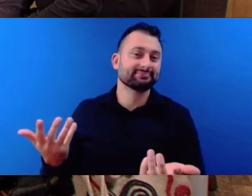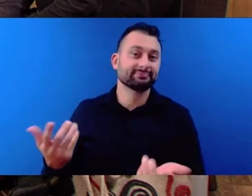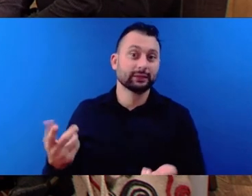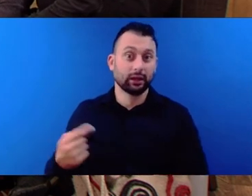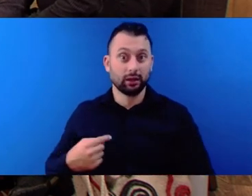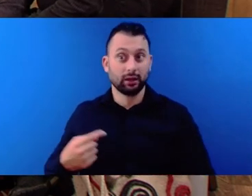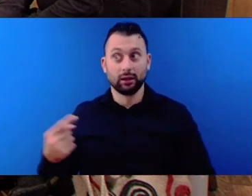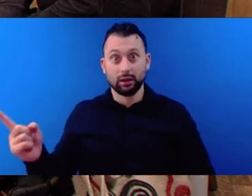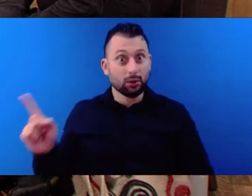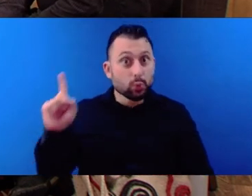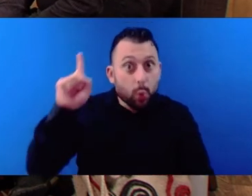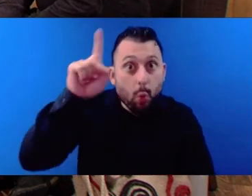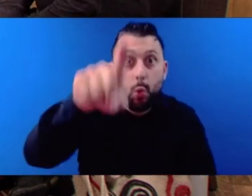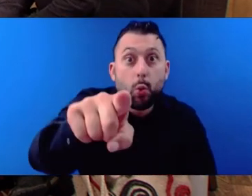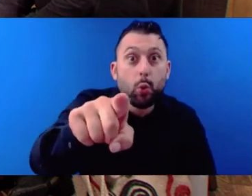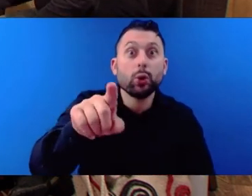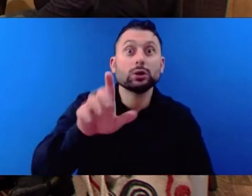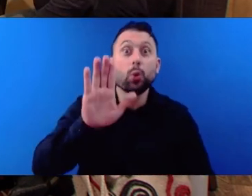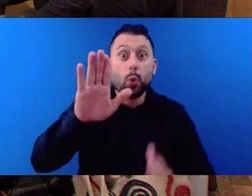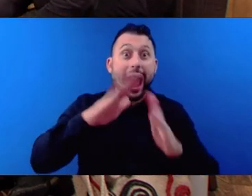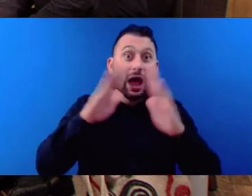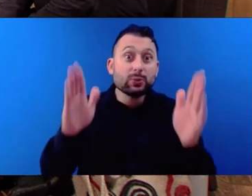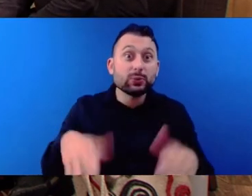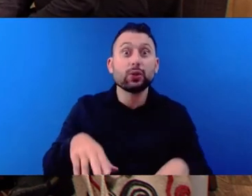But I love that idea.